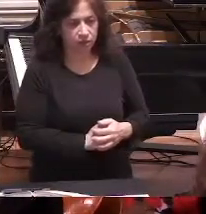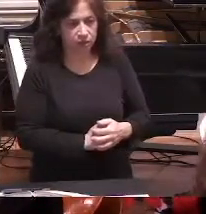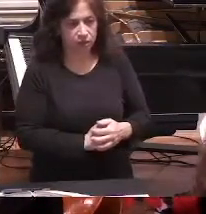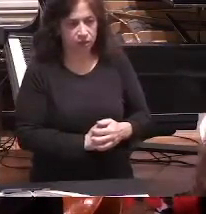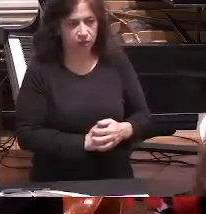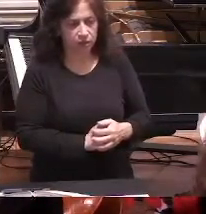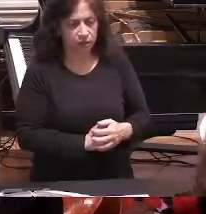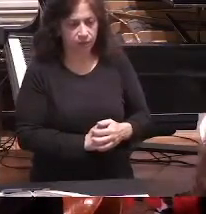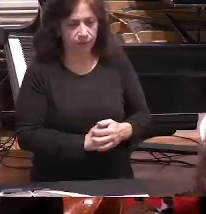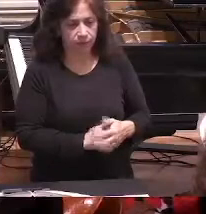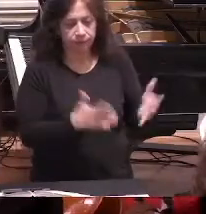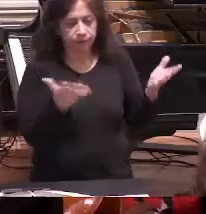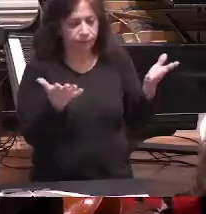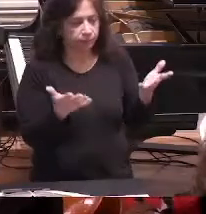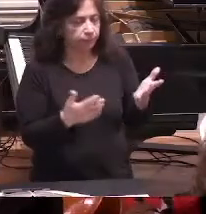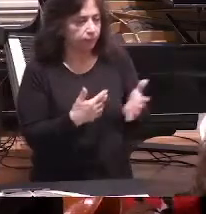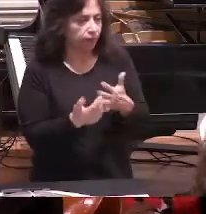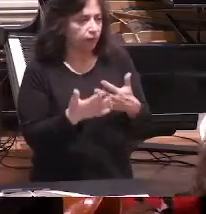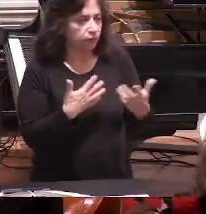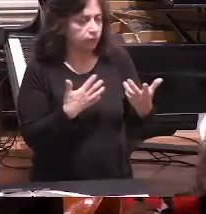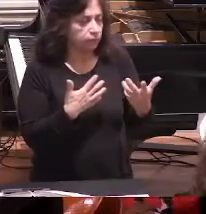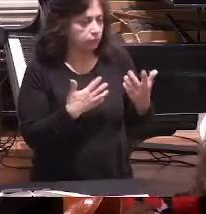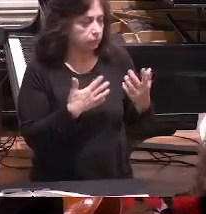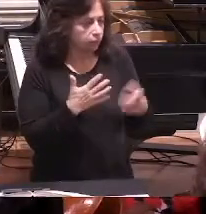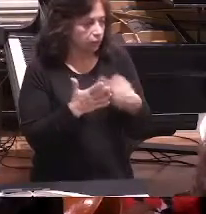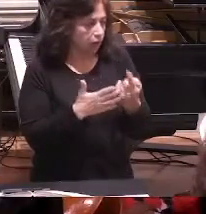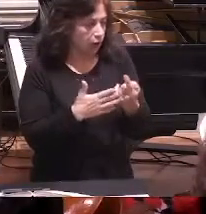And this is what I heard.